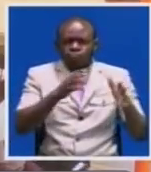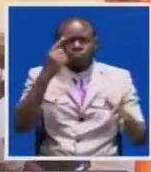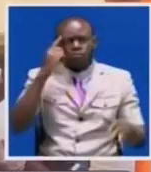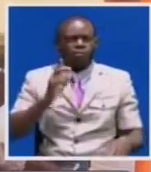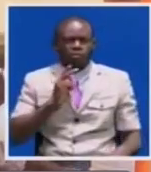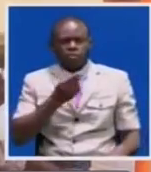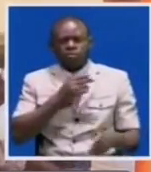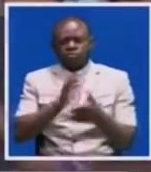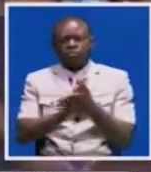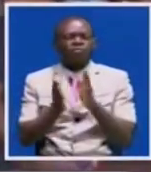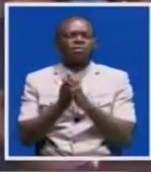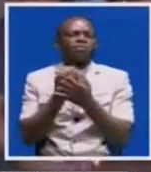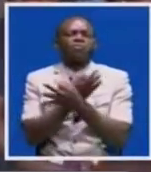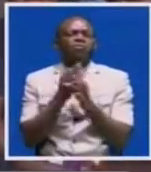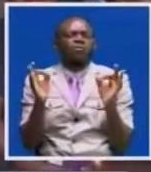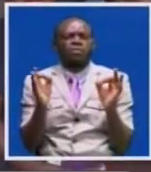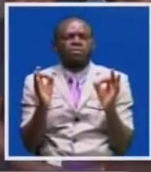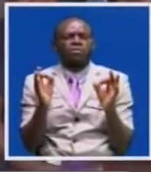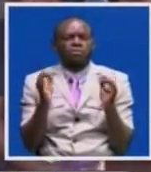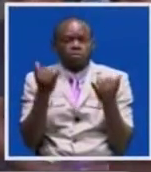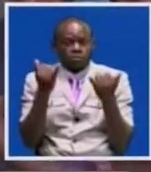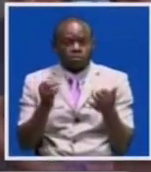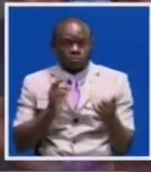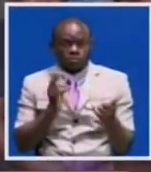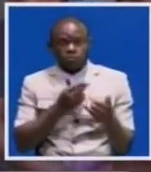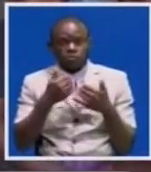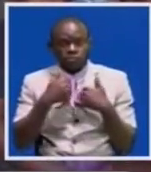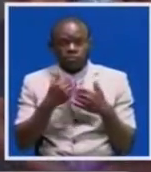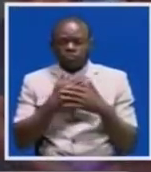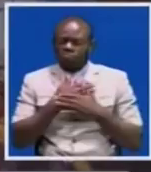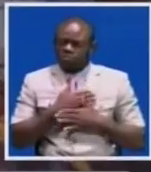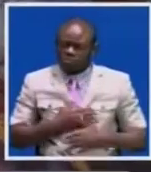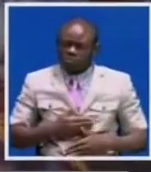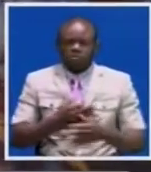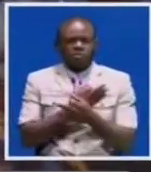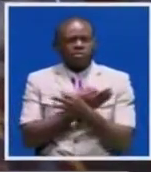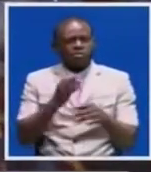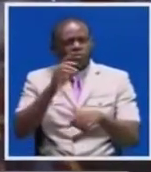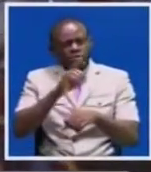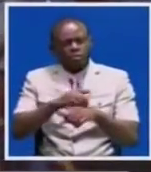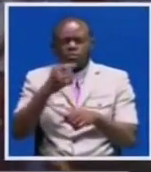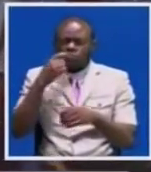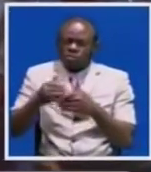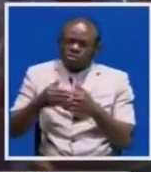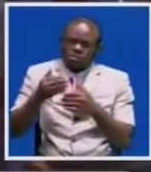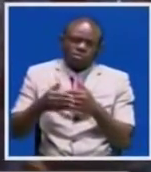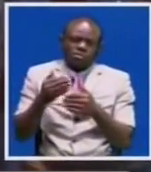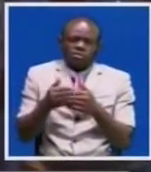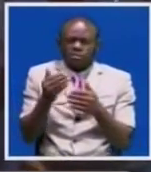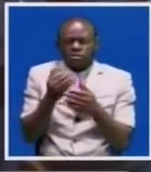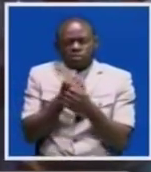Let us guard our peace and freedom jealously. It is